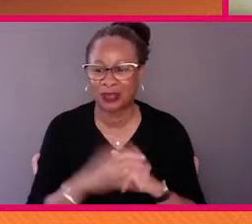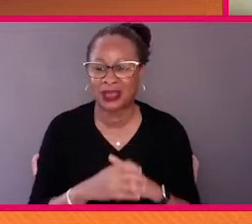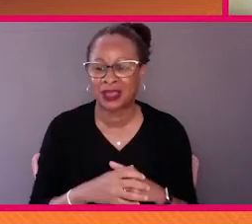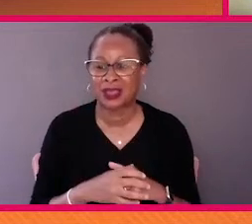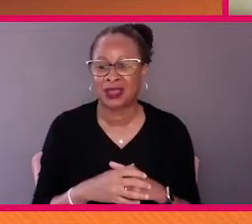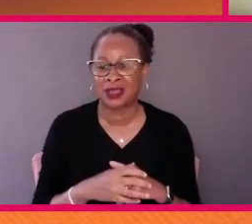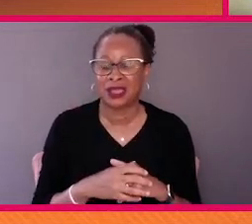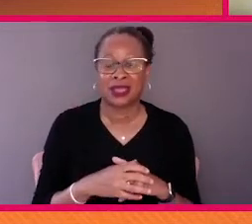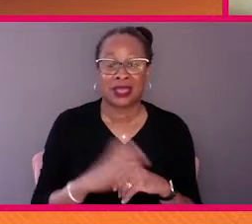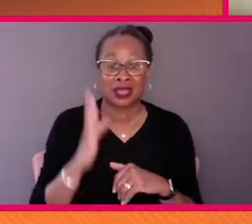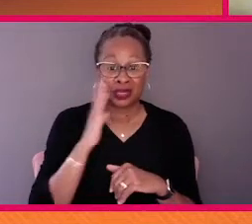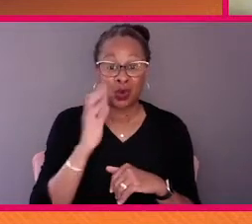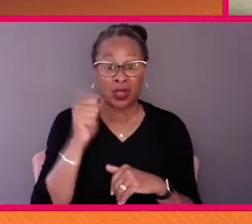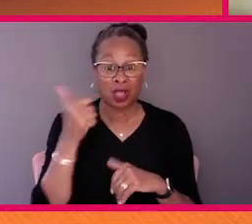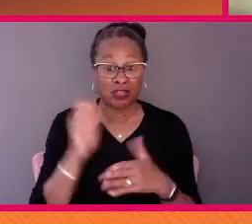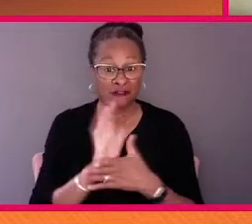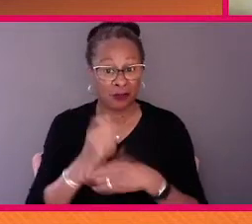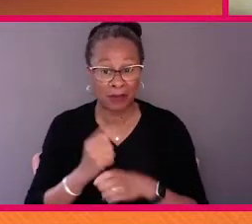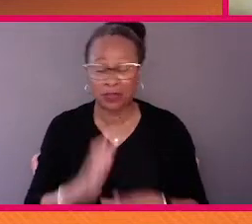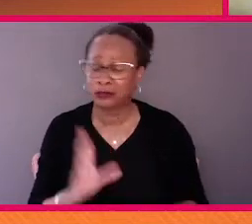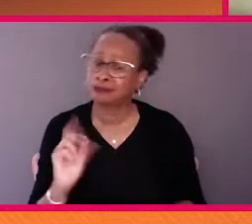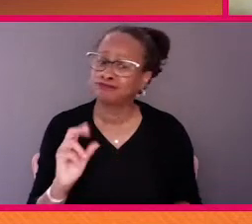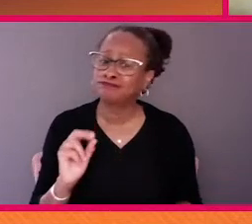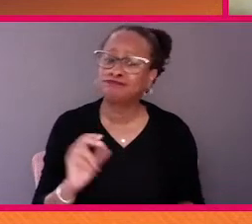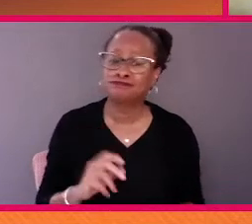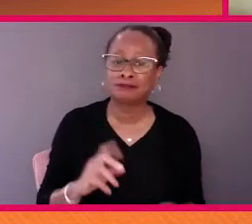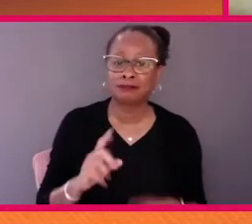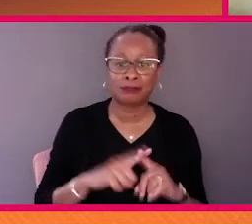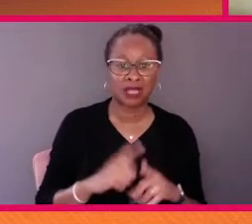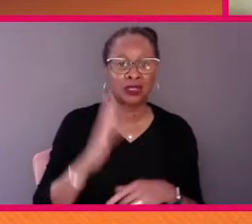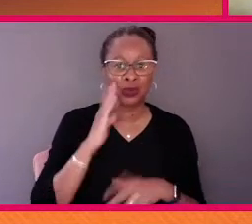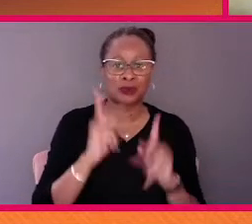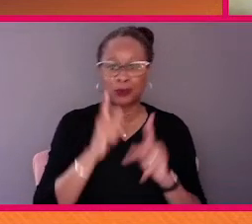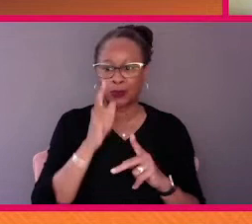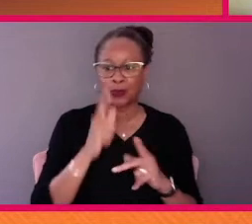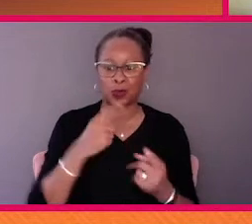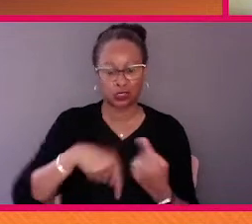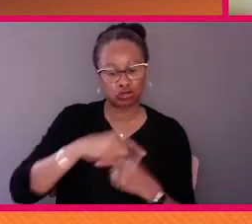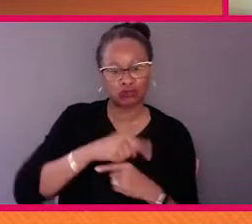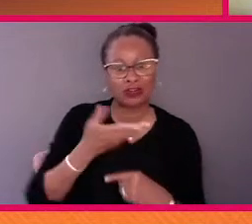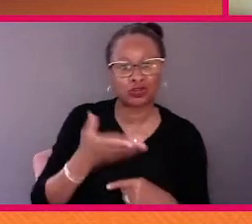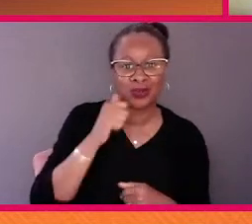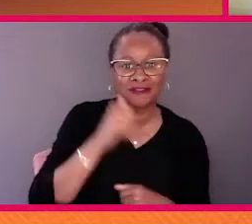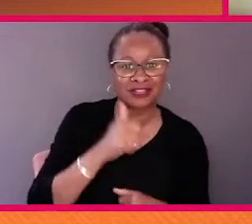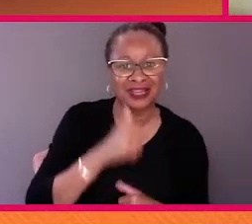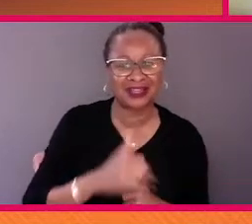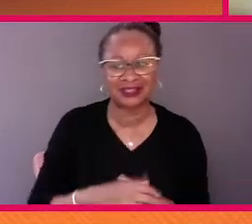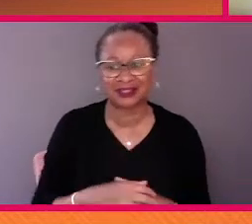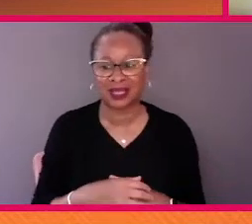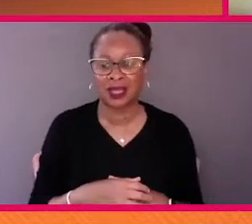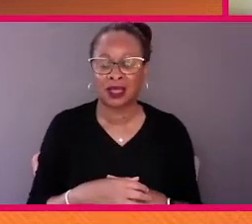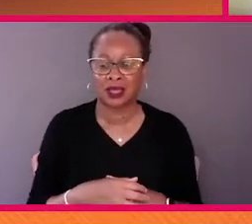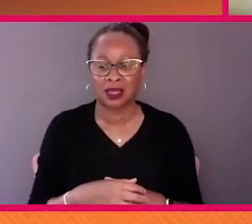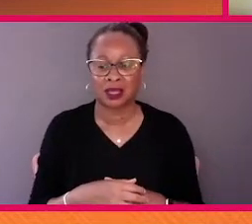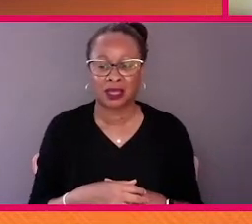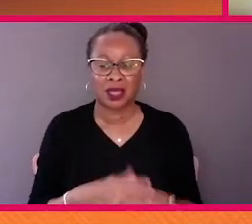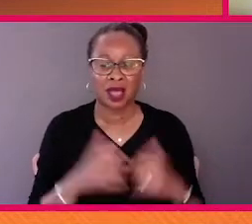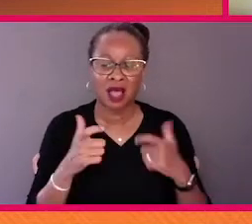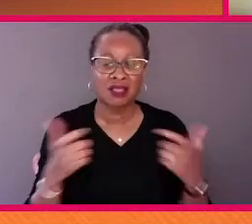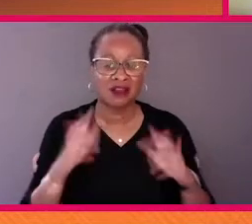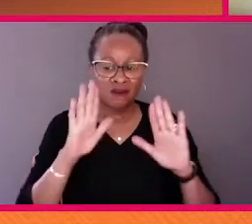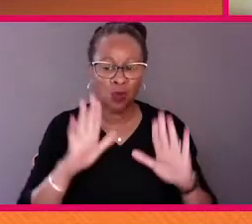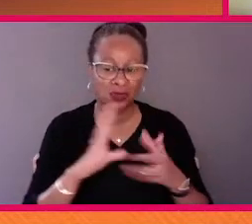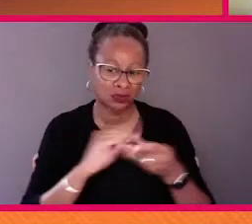other filmmakers, but also knowing the people who are surrounding you. And a lot of wonderful story for